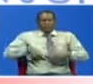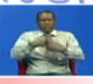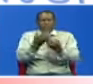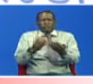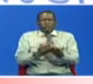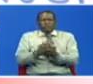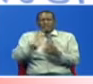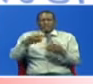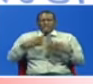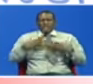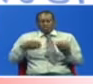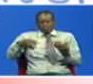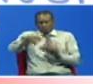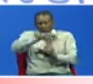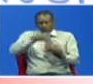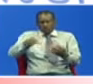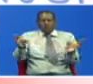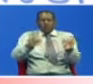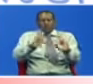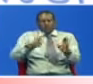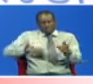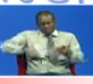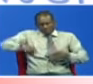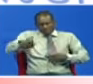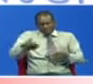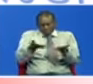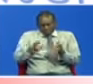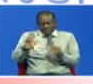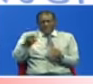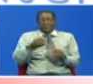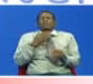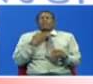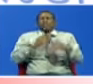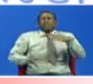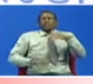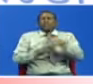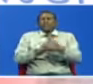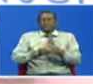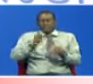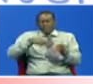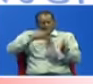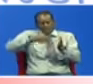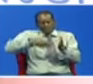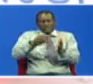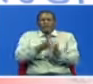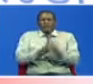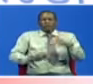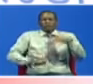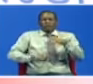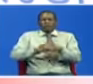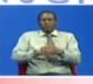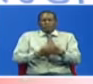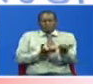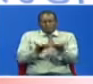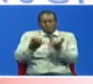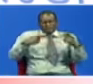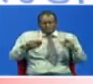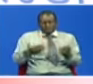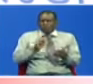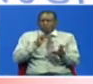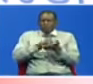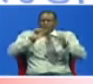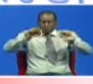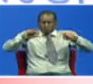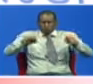Federation. Those are already being sourced locally because we also want to support our local industry and support our local entrepreneurs so that they can also be